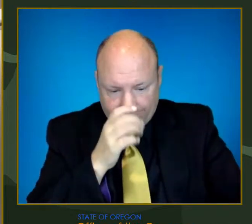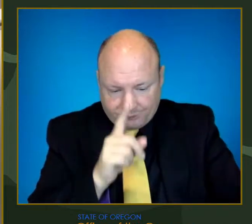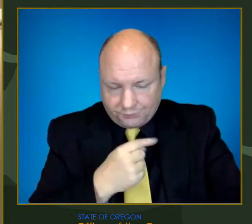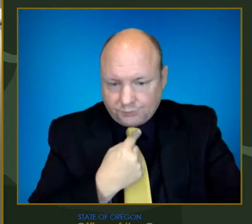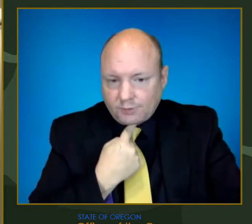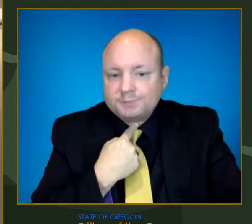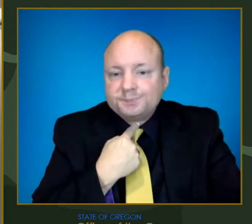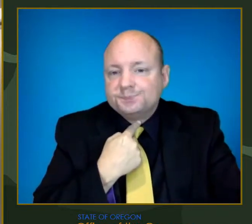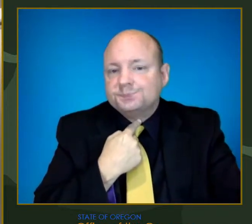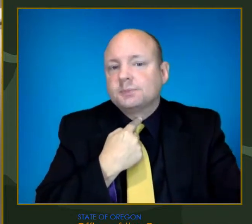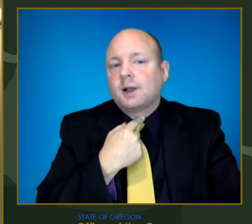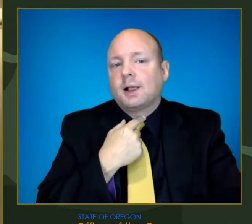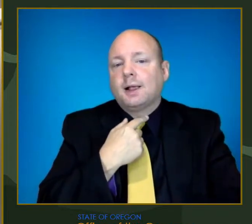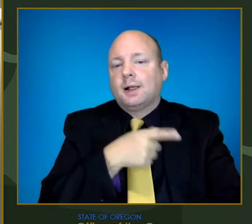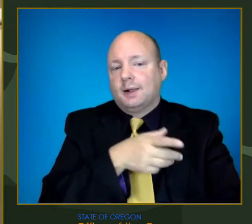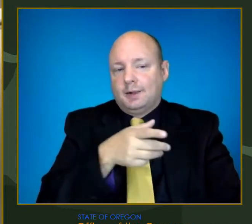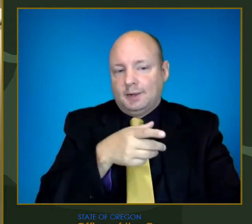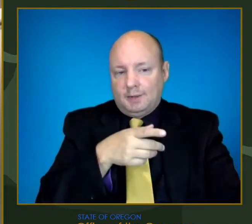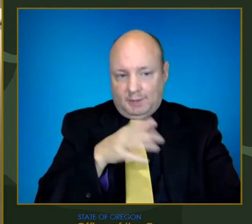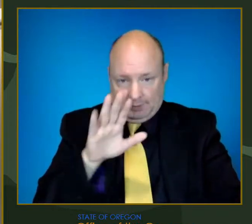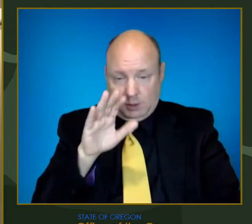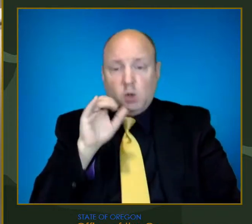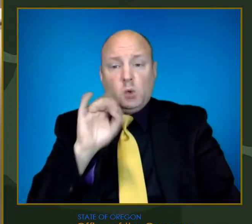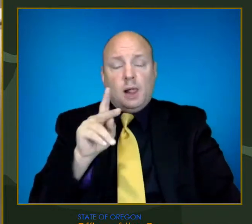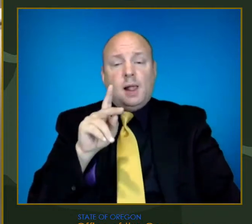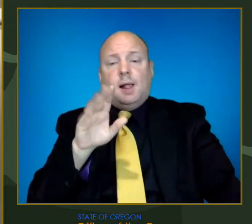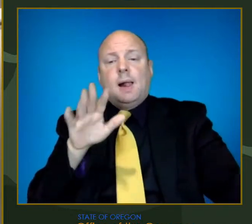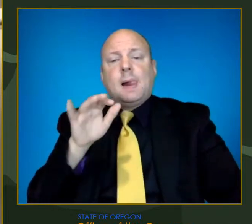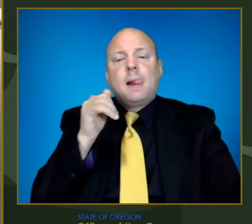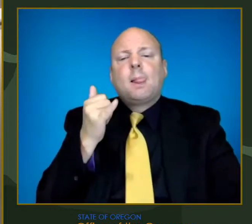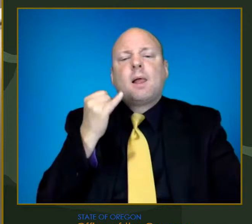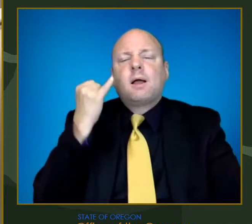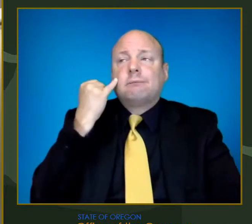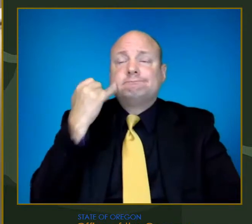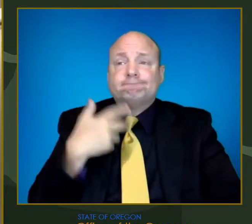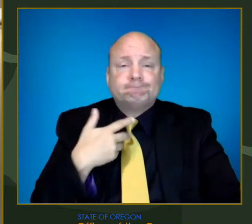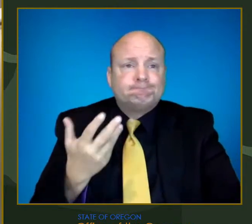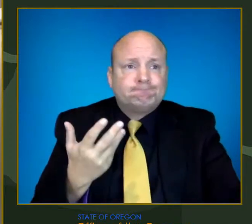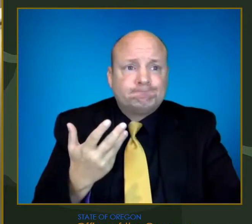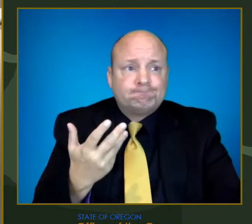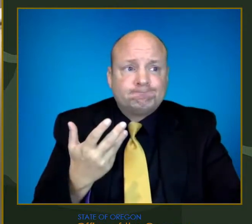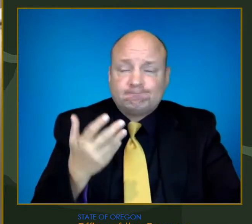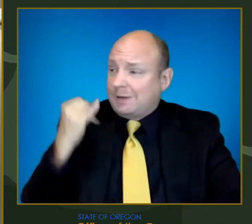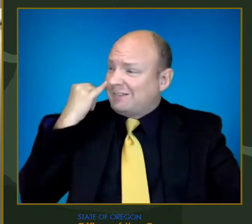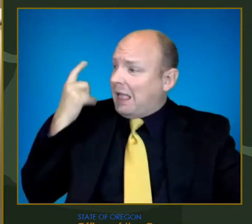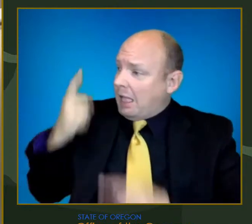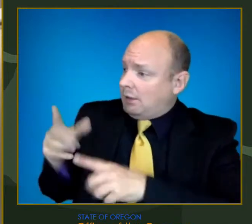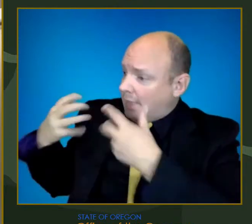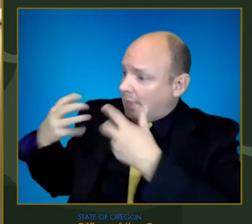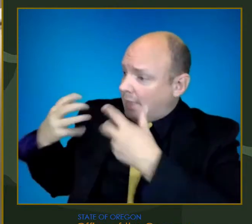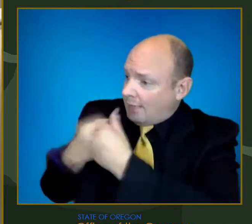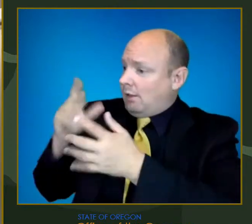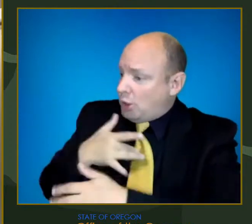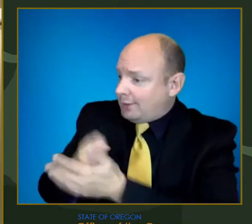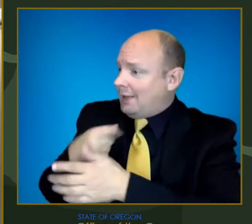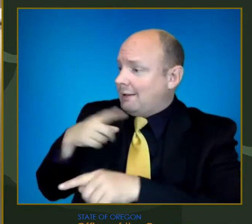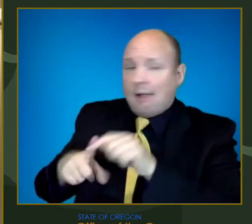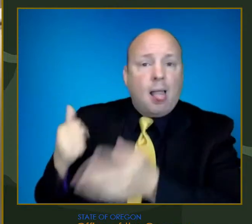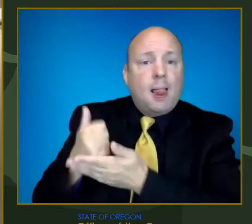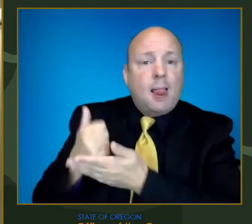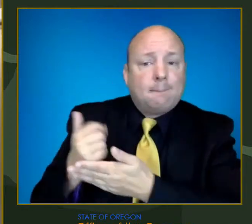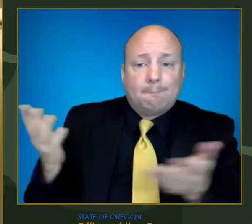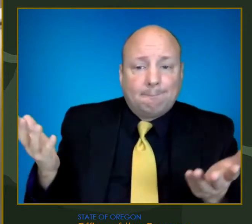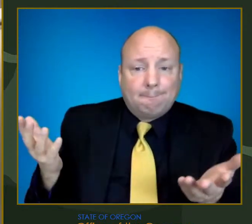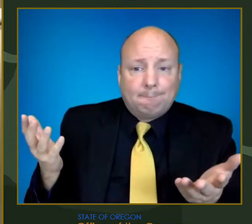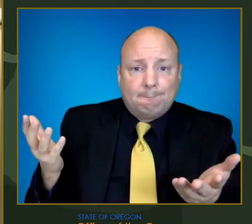They may not get the care in as timely of a fashion as normal. And I really want you to think about this as you embark upon your